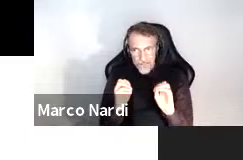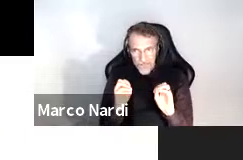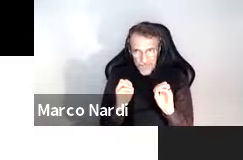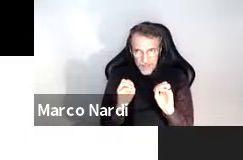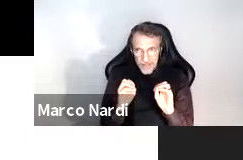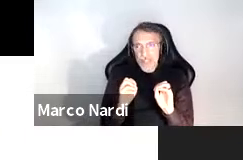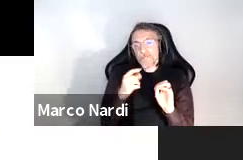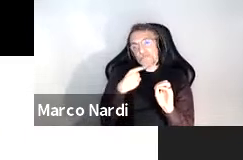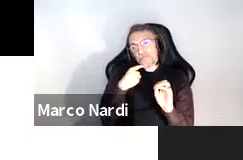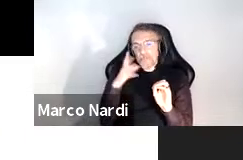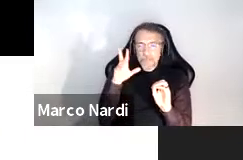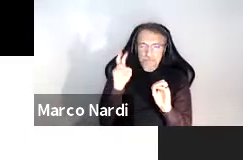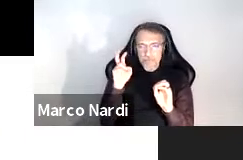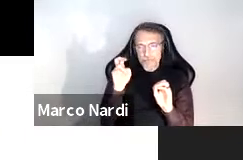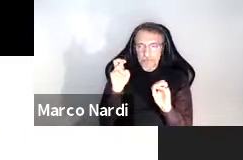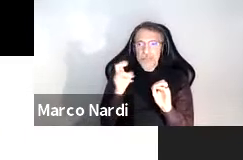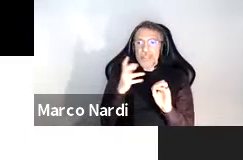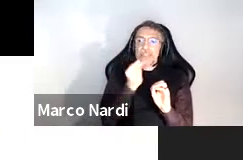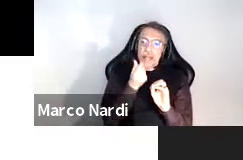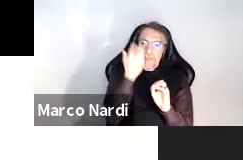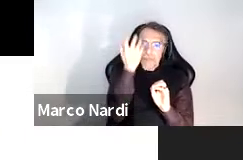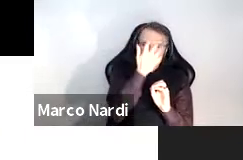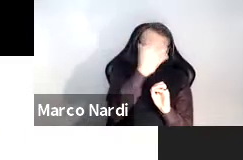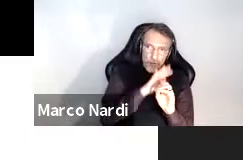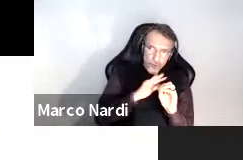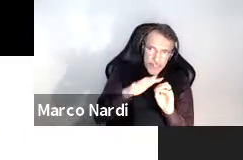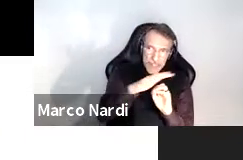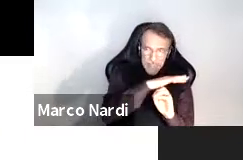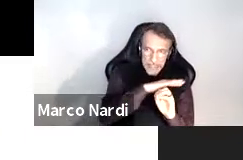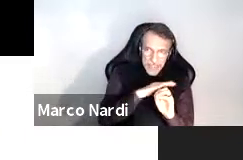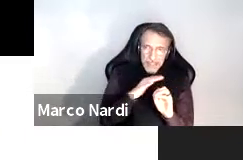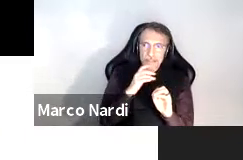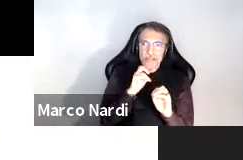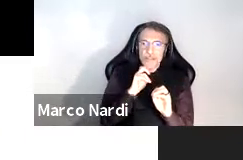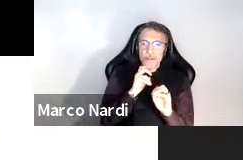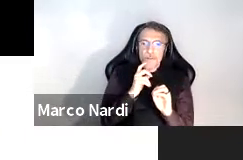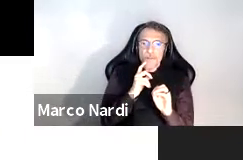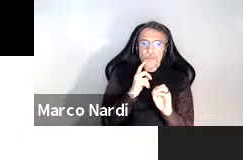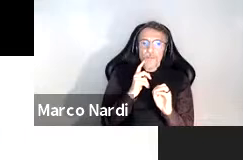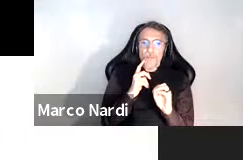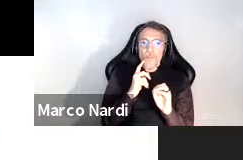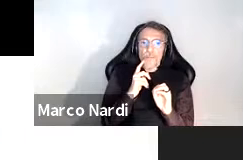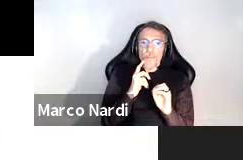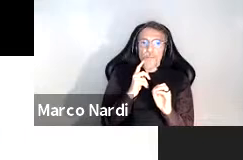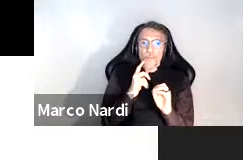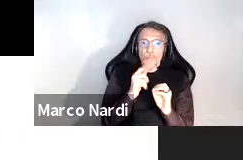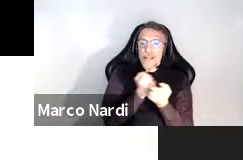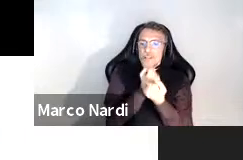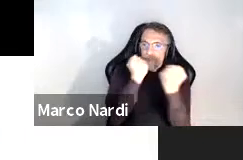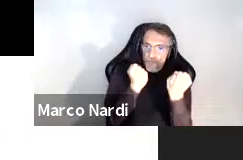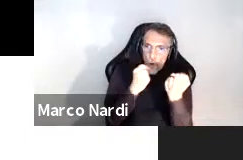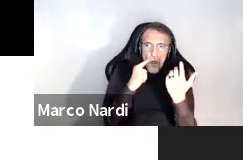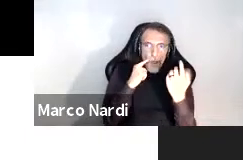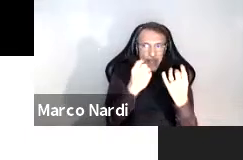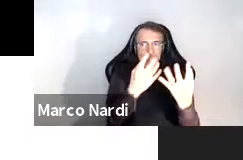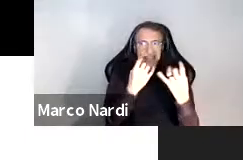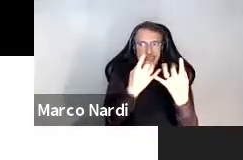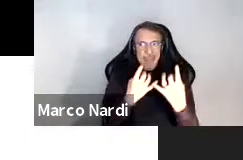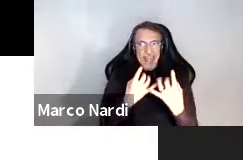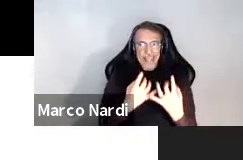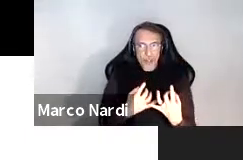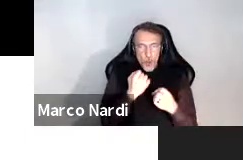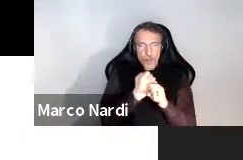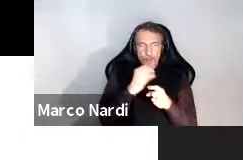way. There were some few countries that had that were classified as having some strong indicators in terms of